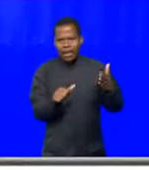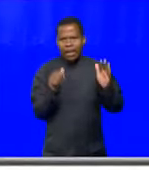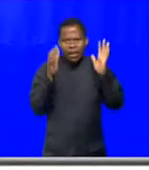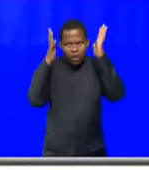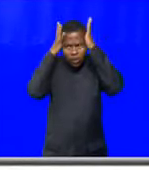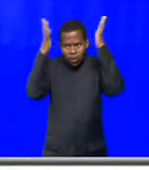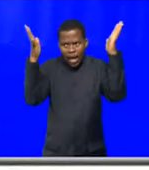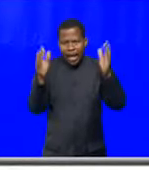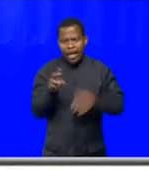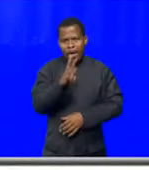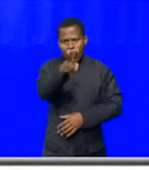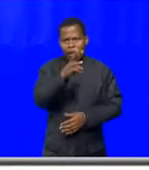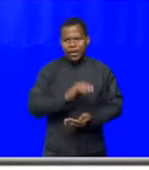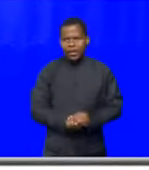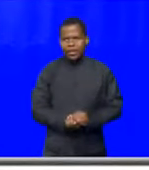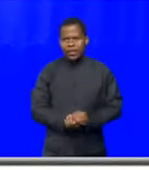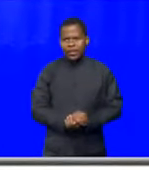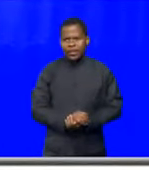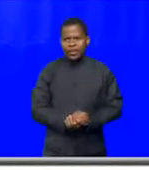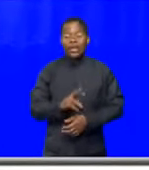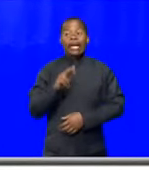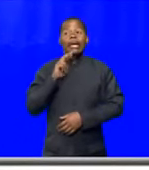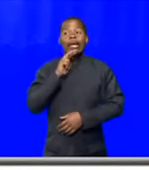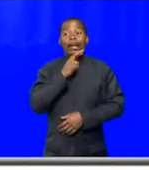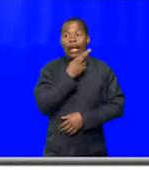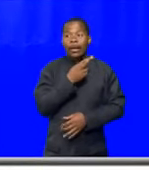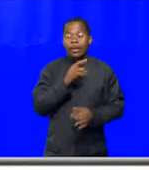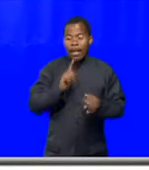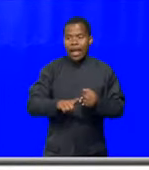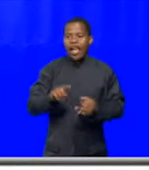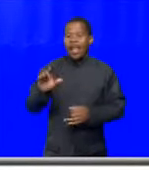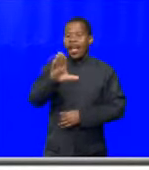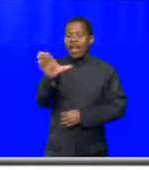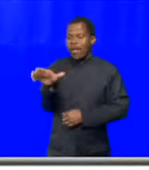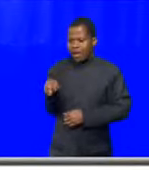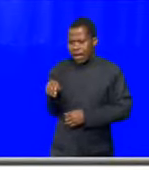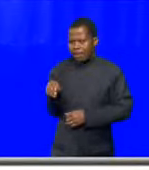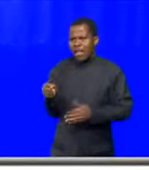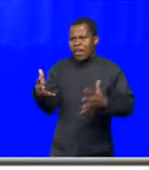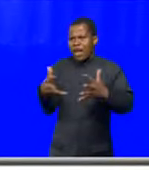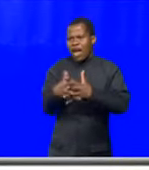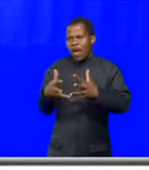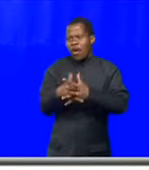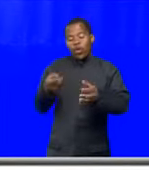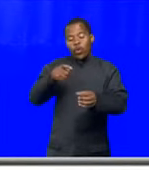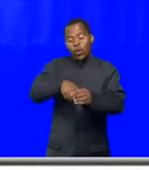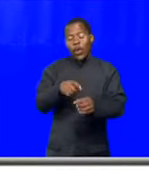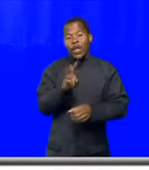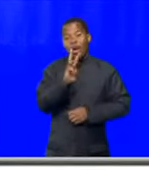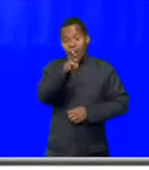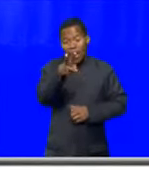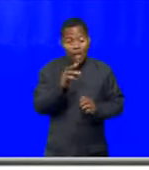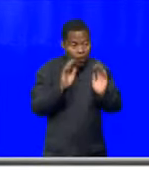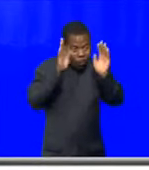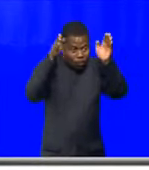27. The summit Russia-Africa. Nayo iyakhuluma ke